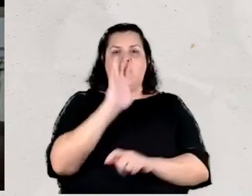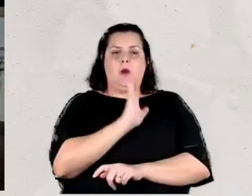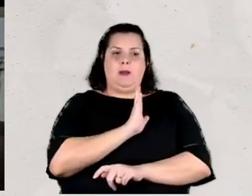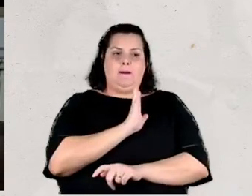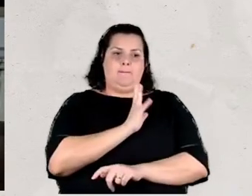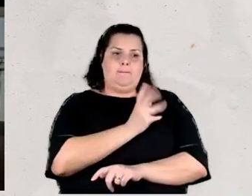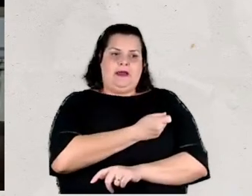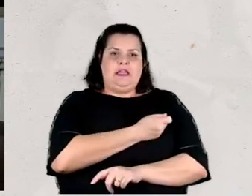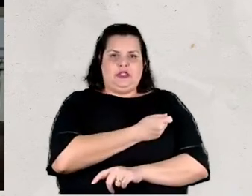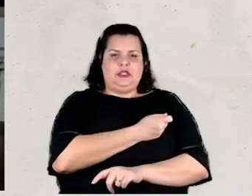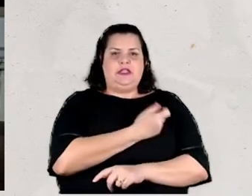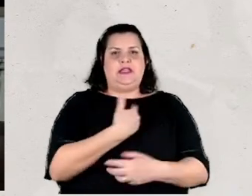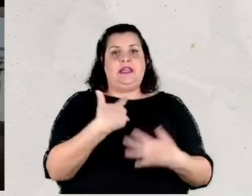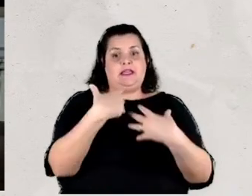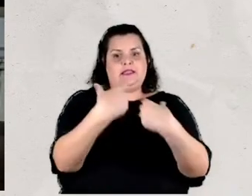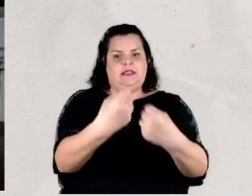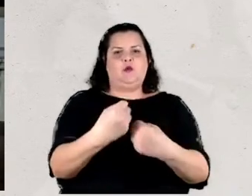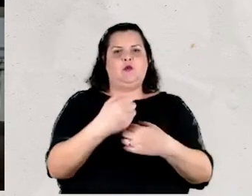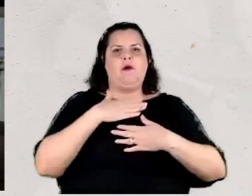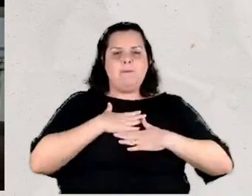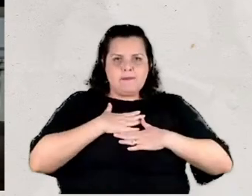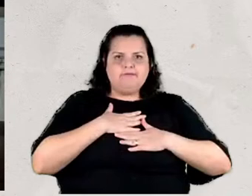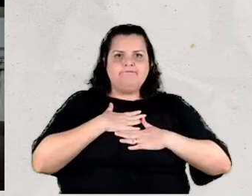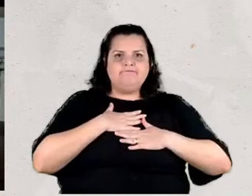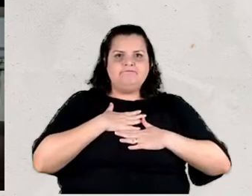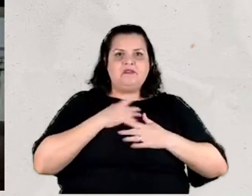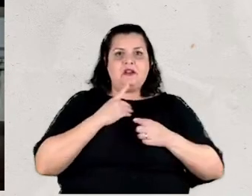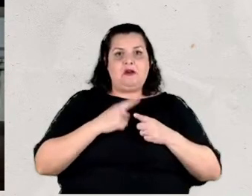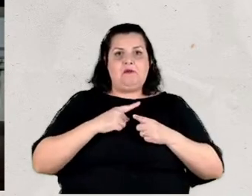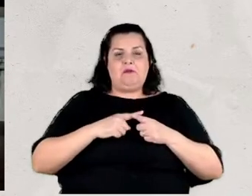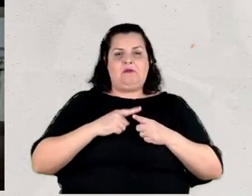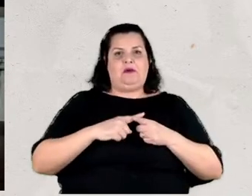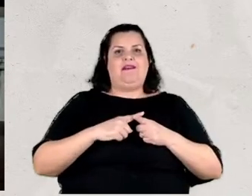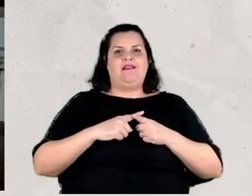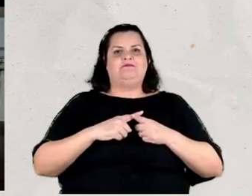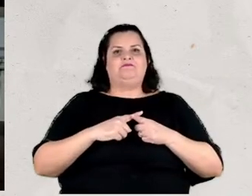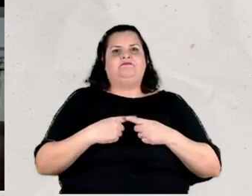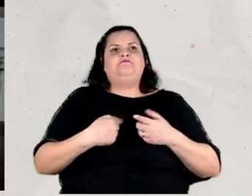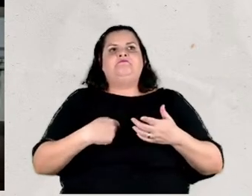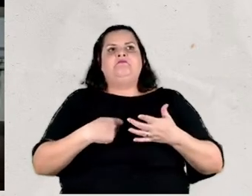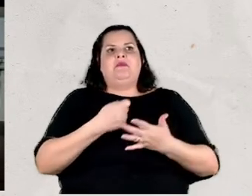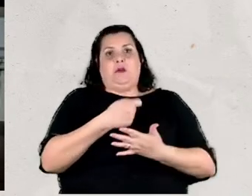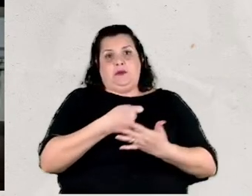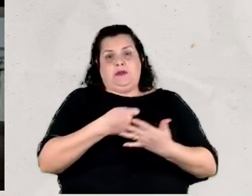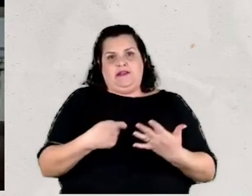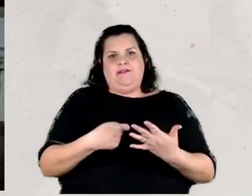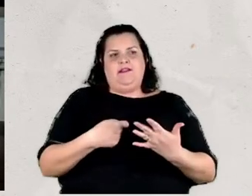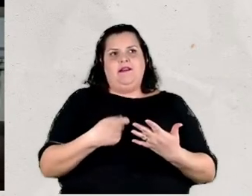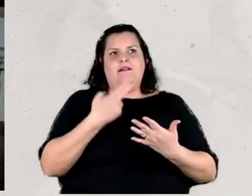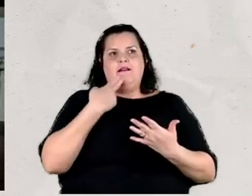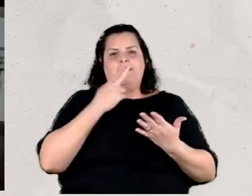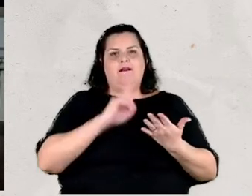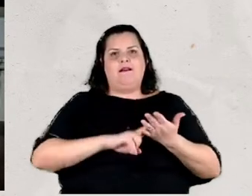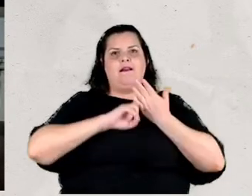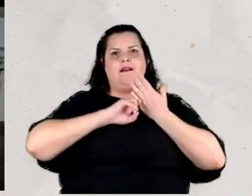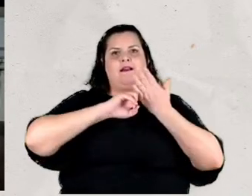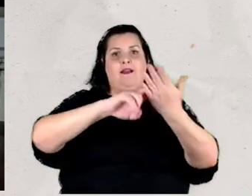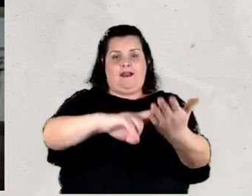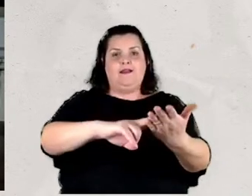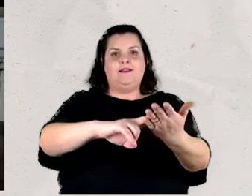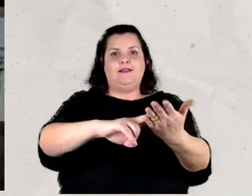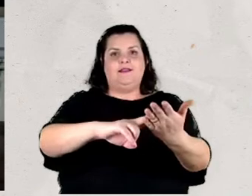And instead they chose to engage with me. And the invitation that I put out in this book was not